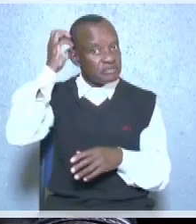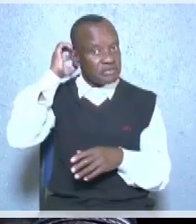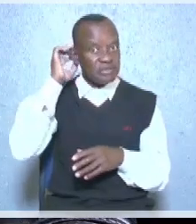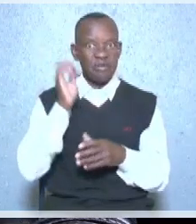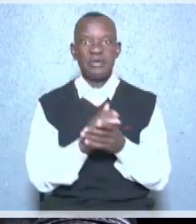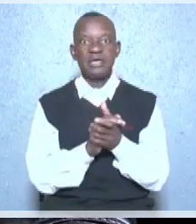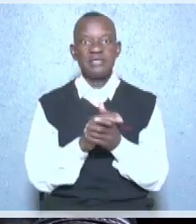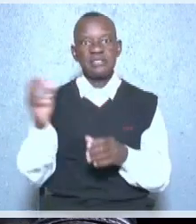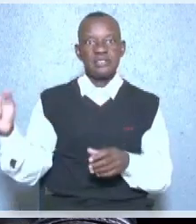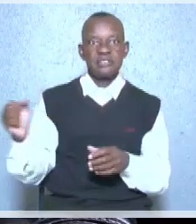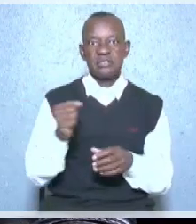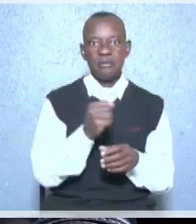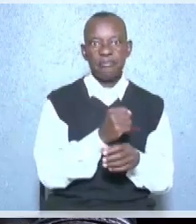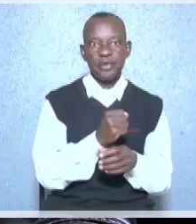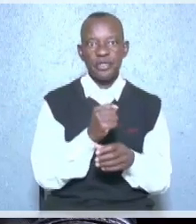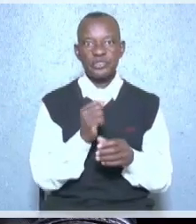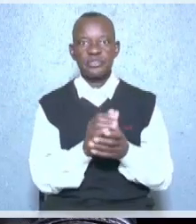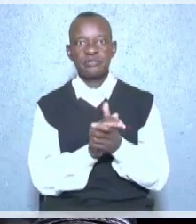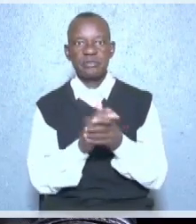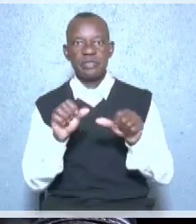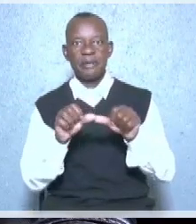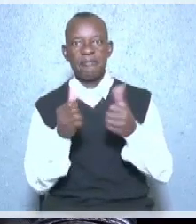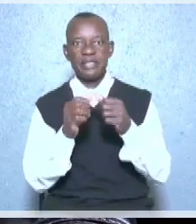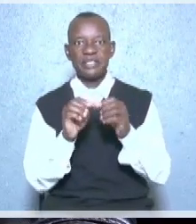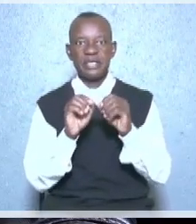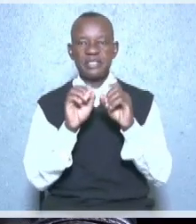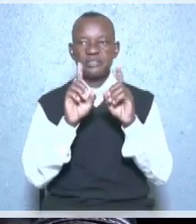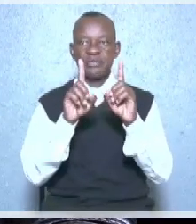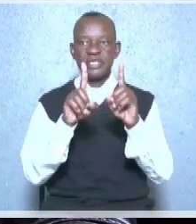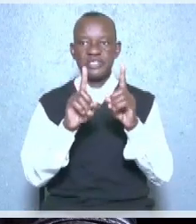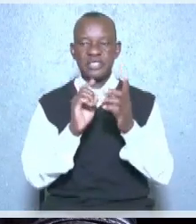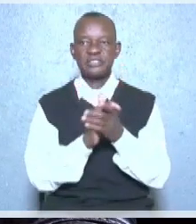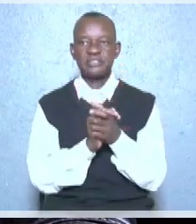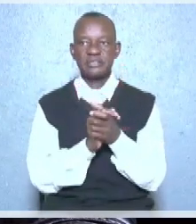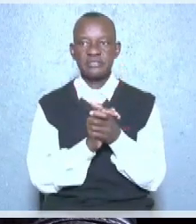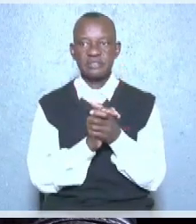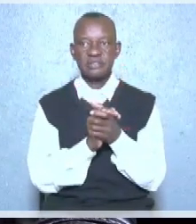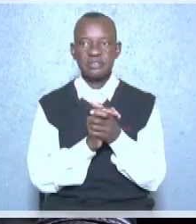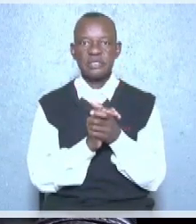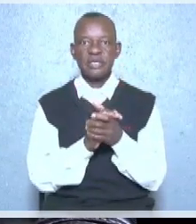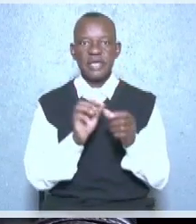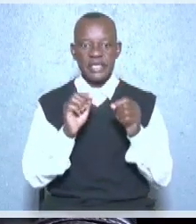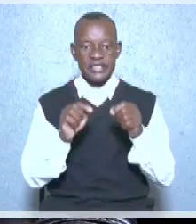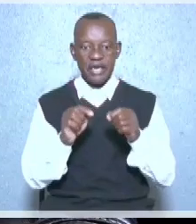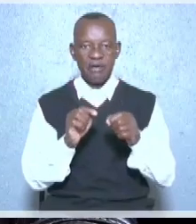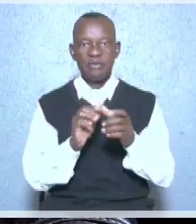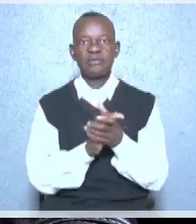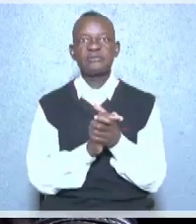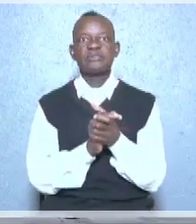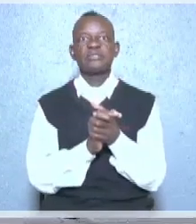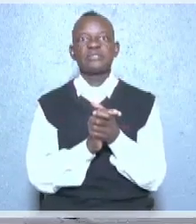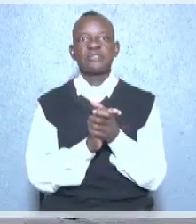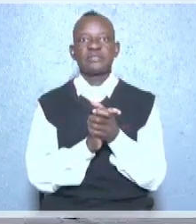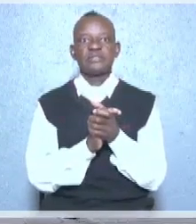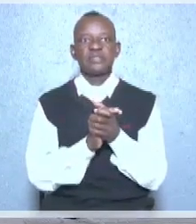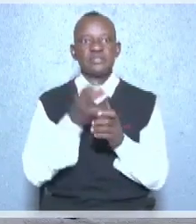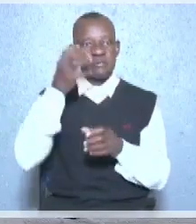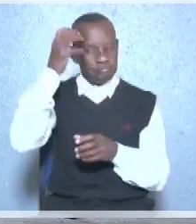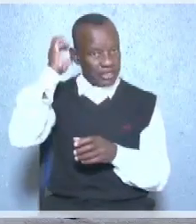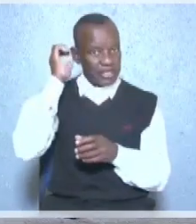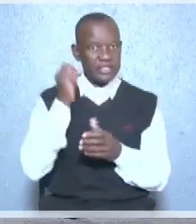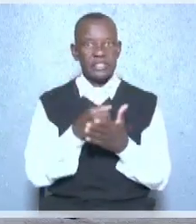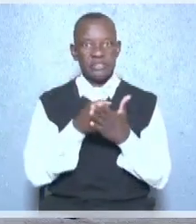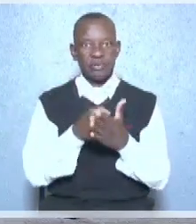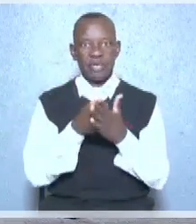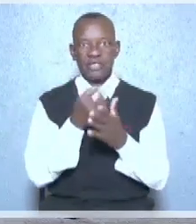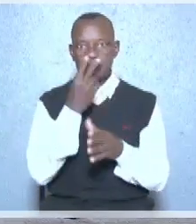that joined him in the liberation struggle. They made sure that every Namibian will